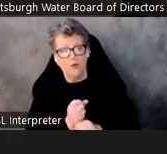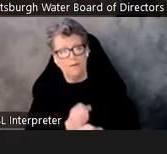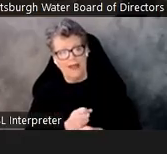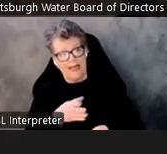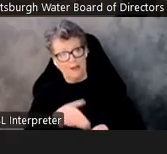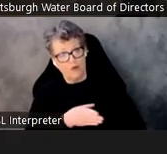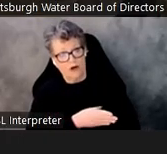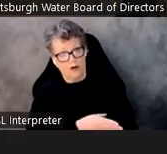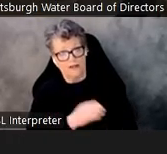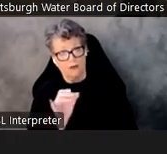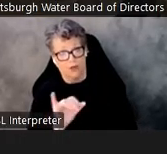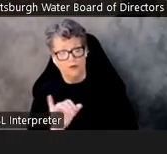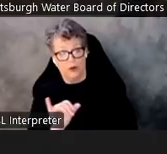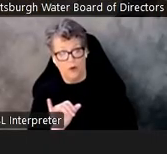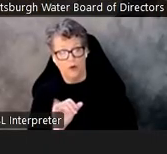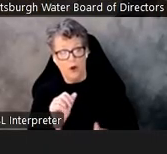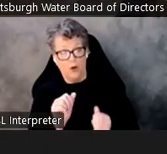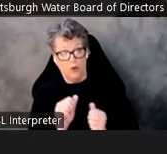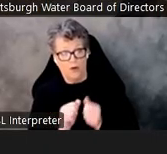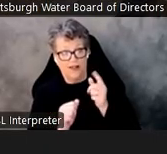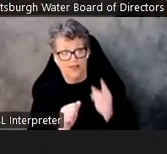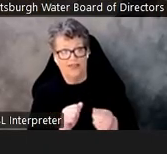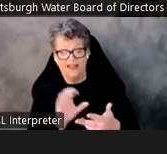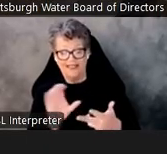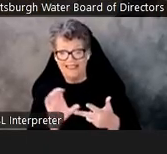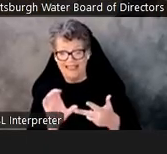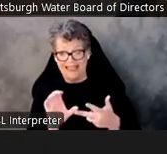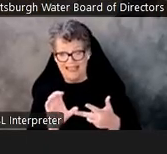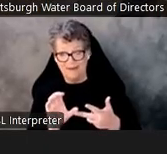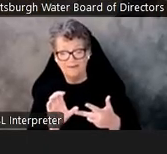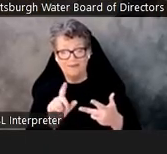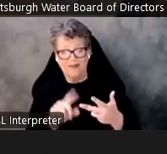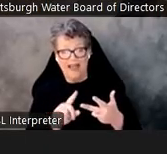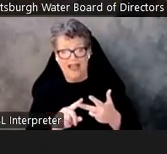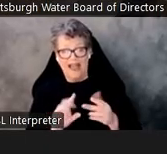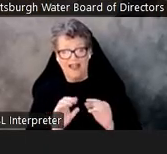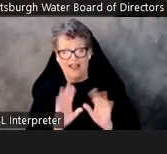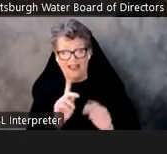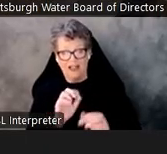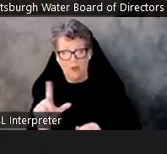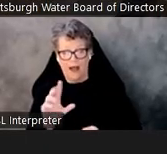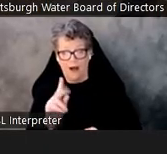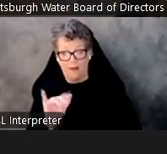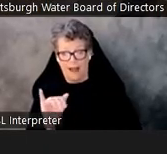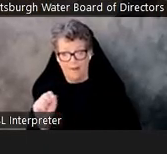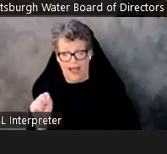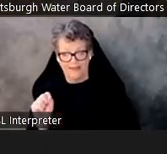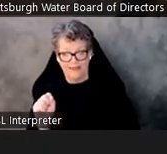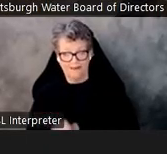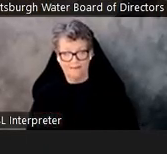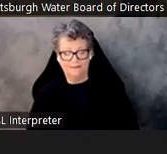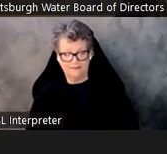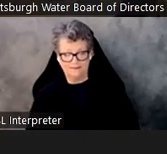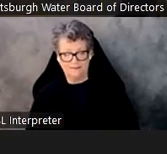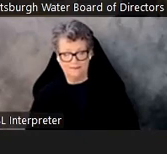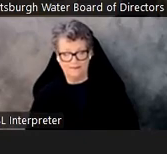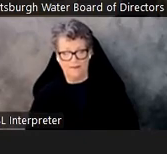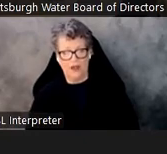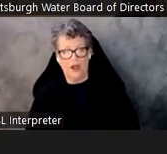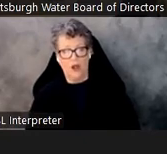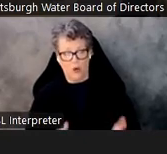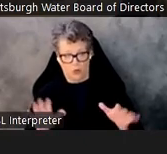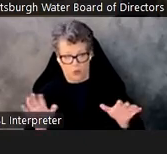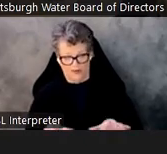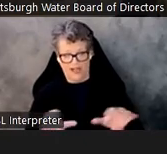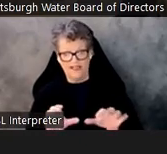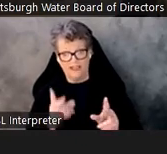progress with regards to the C in ABC, the Clearwell bypass. So, we have conducted